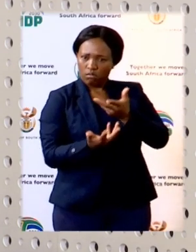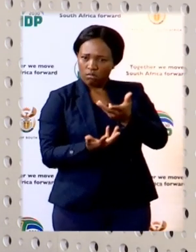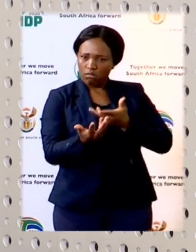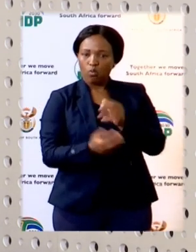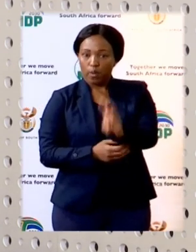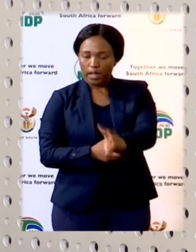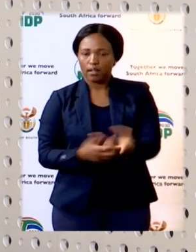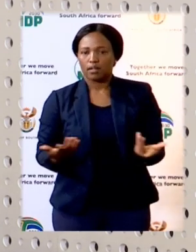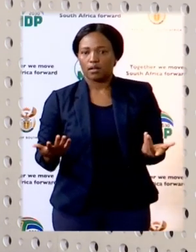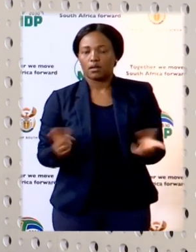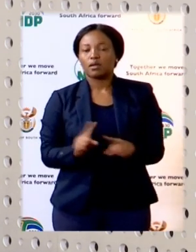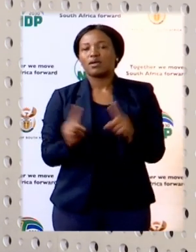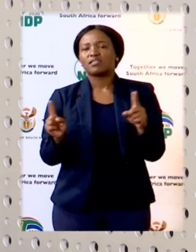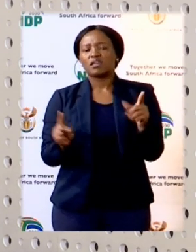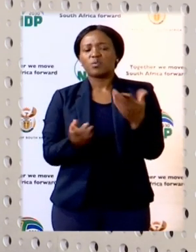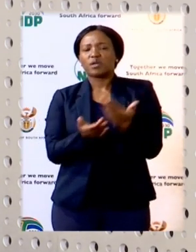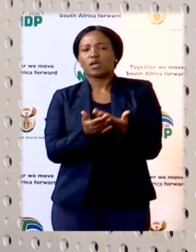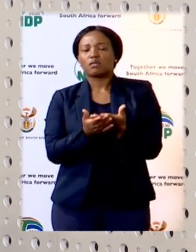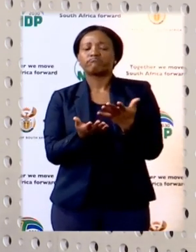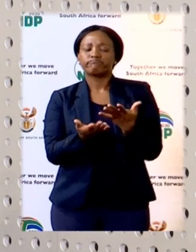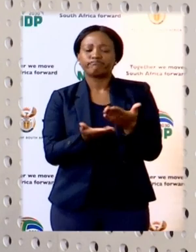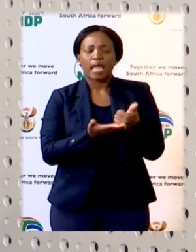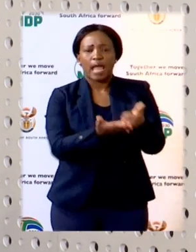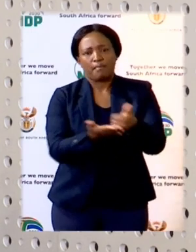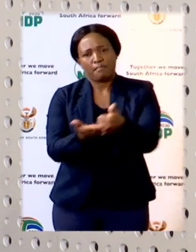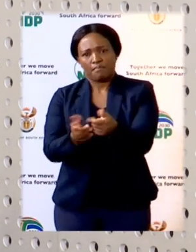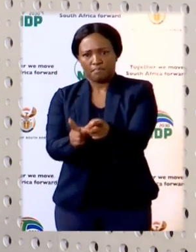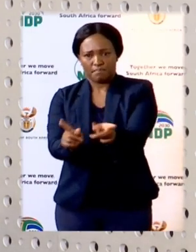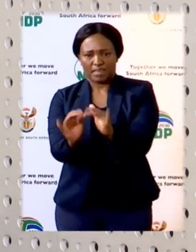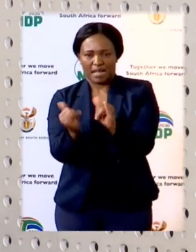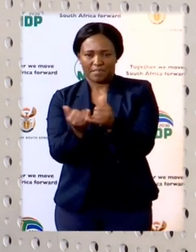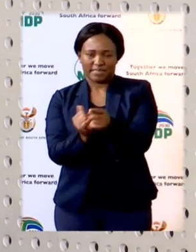them, and they were able to help them.